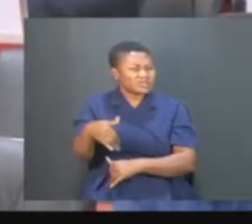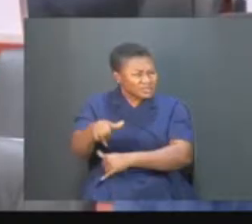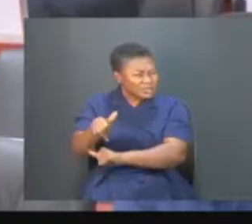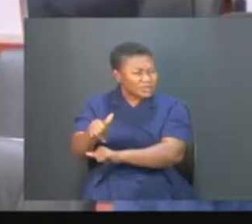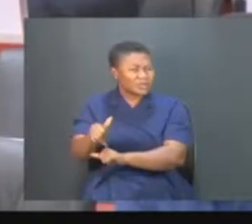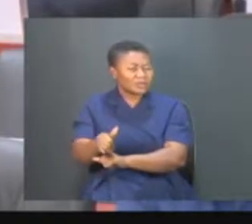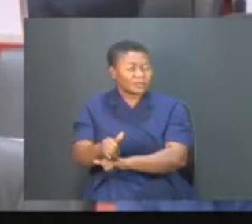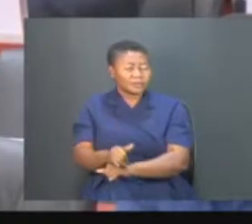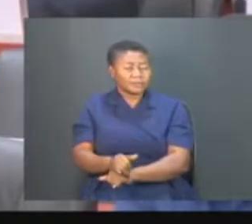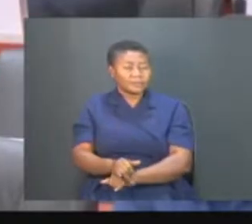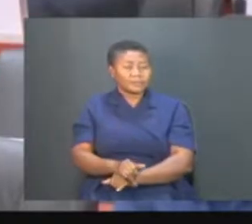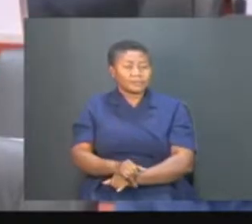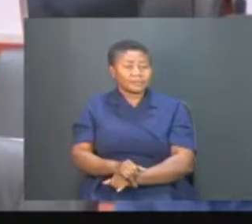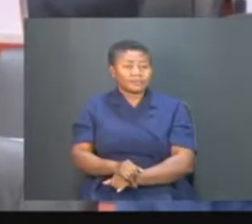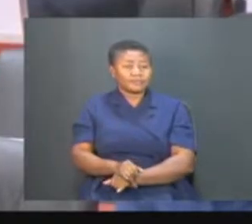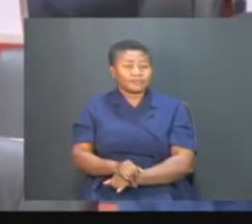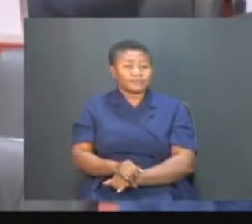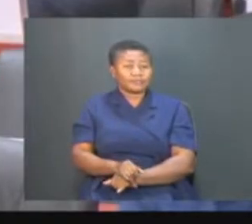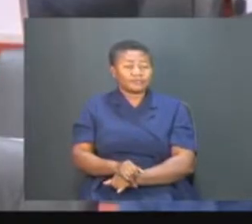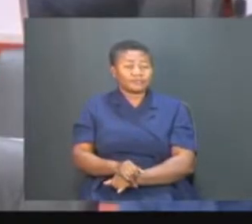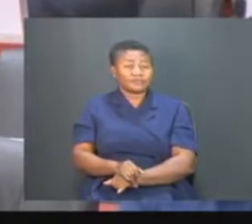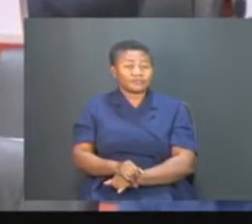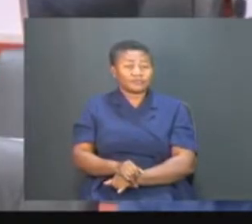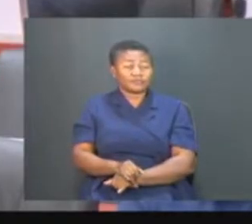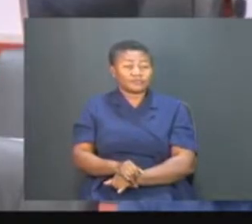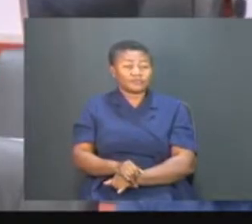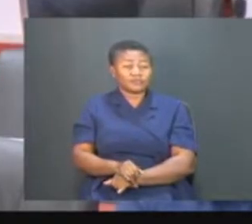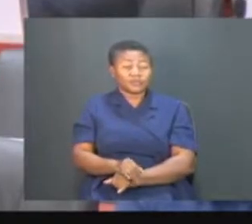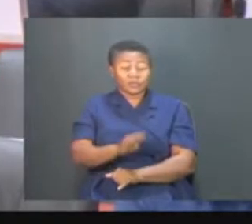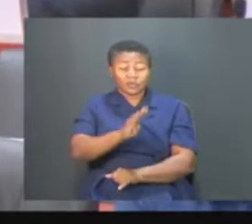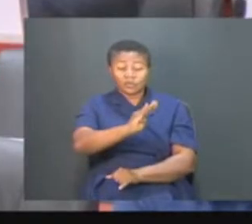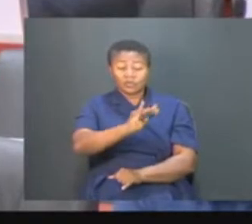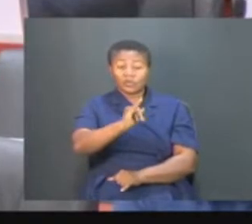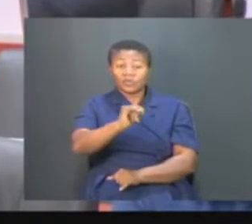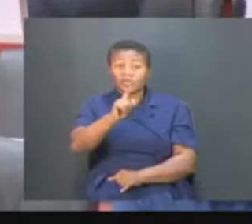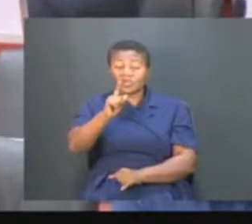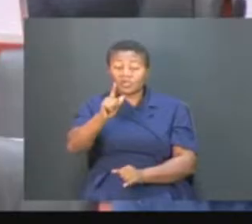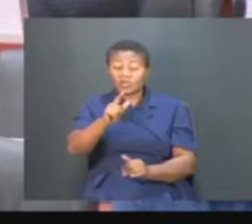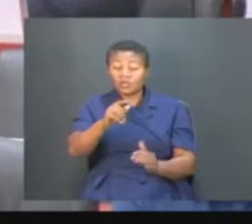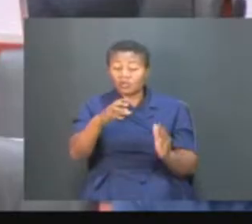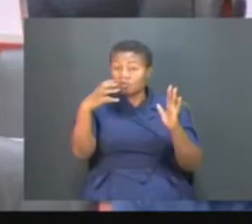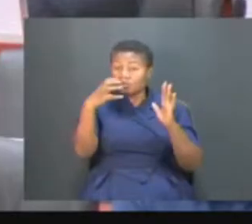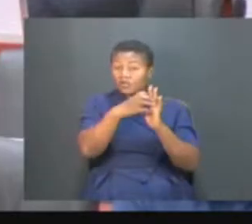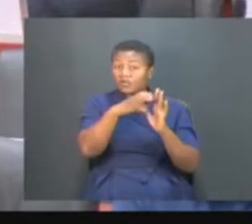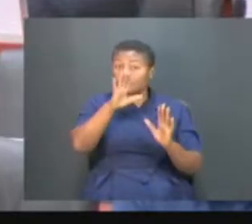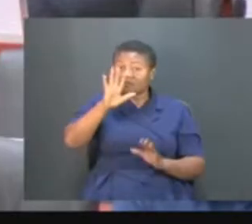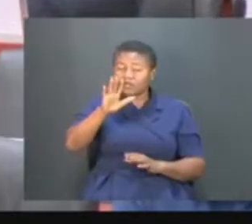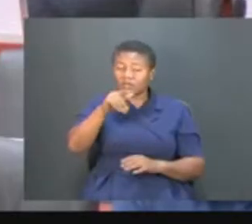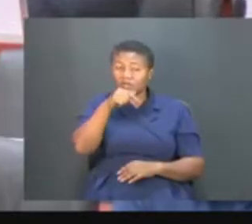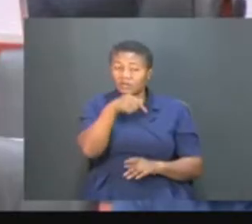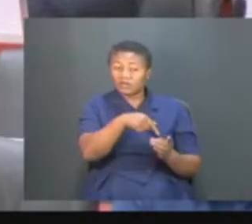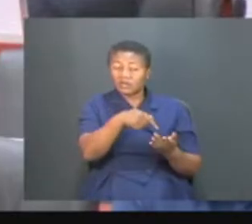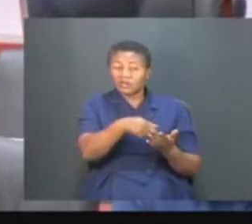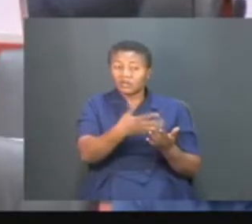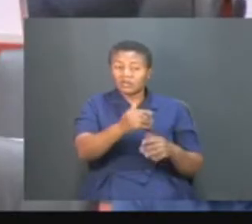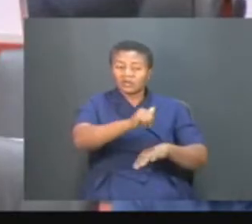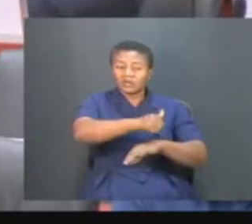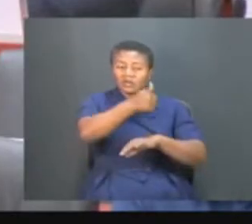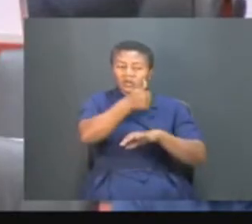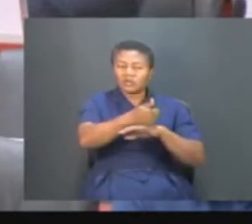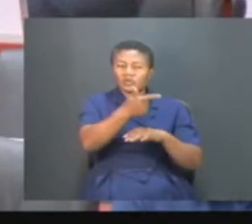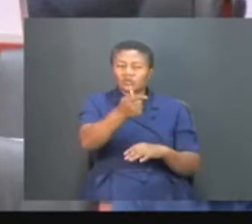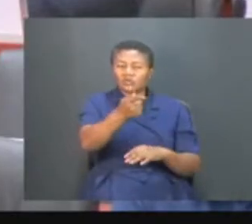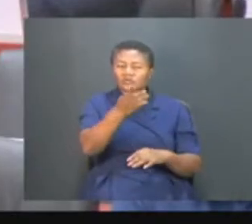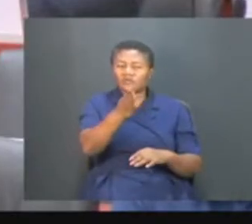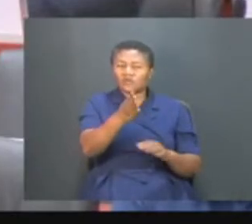Mr. Speaker, the object of the bill, let me read paragraph 5. The object of the bill is to establish a